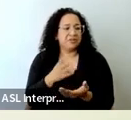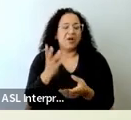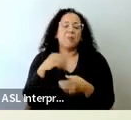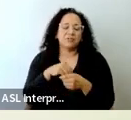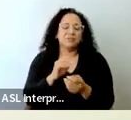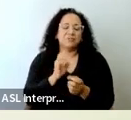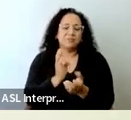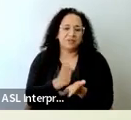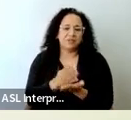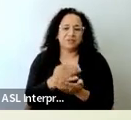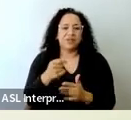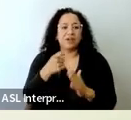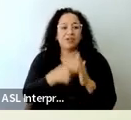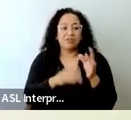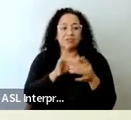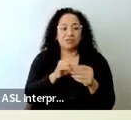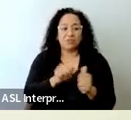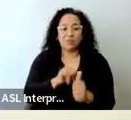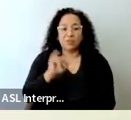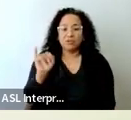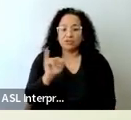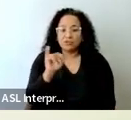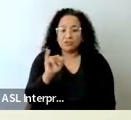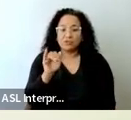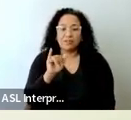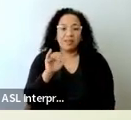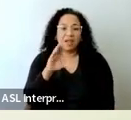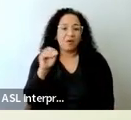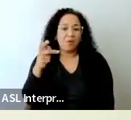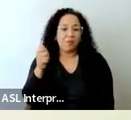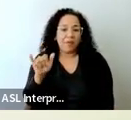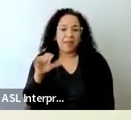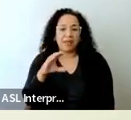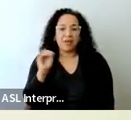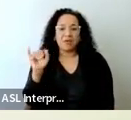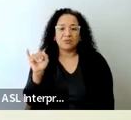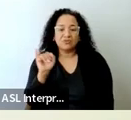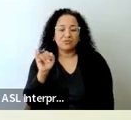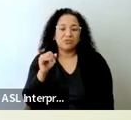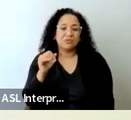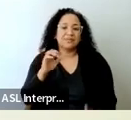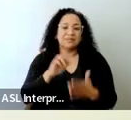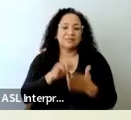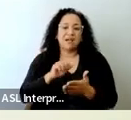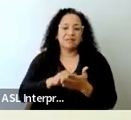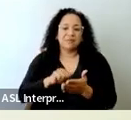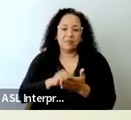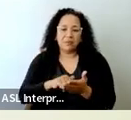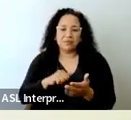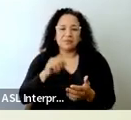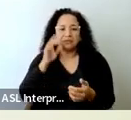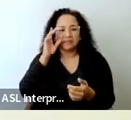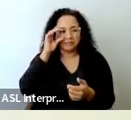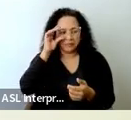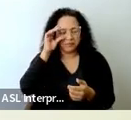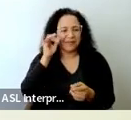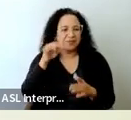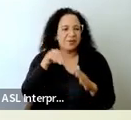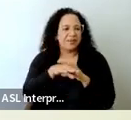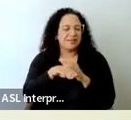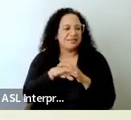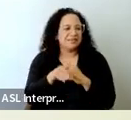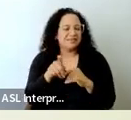to insurance funded services, such as co-pays, co-insurance, deductibles. If you're accessing